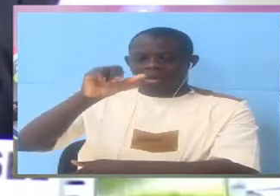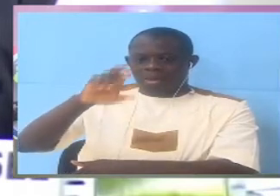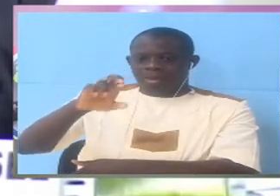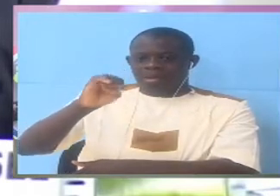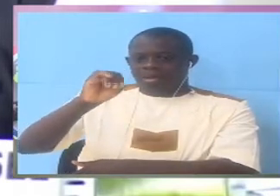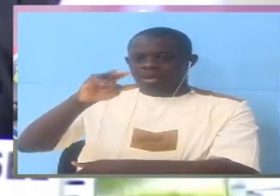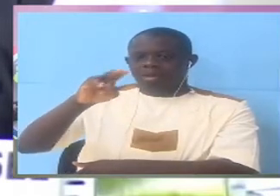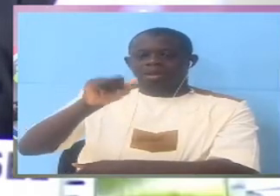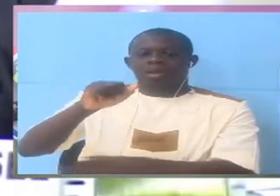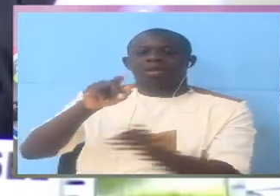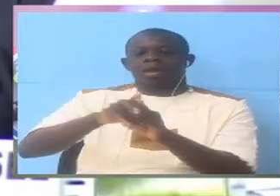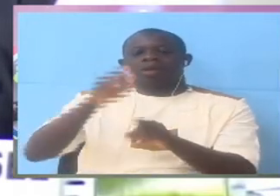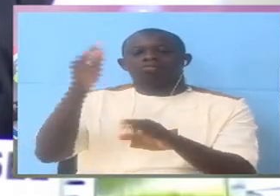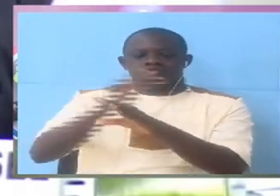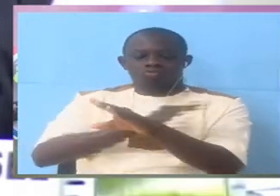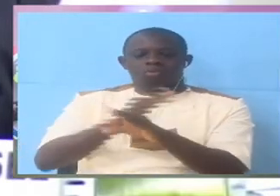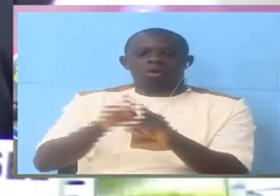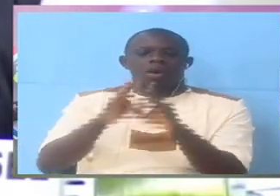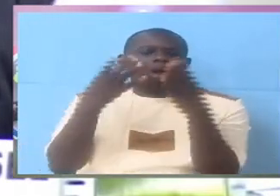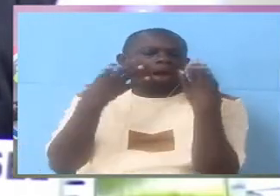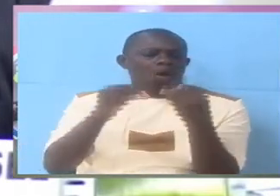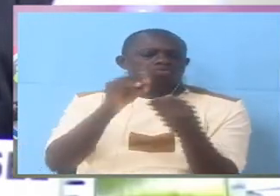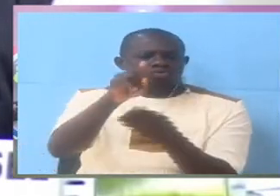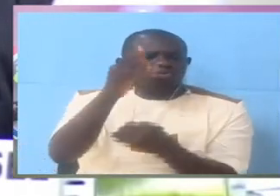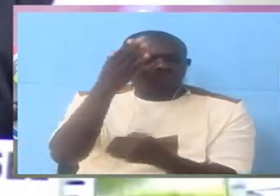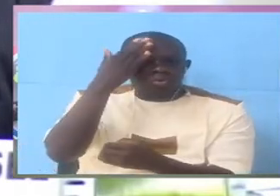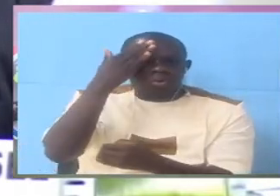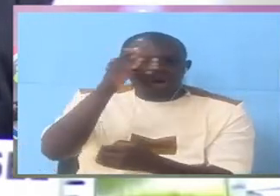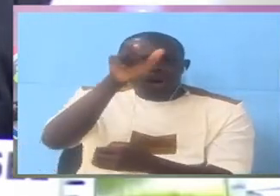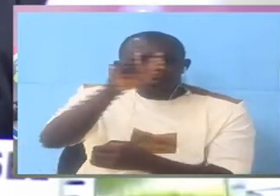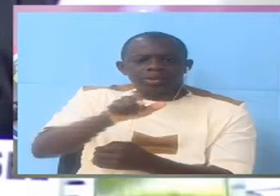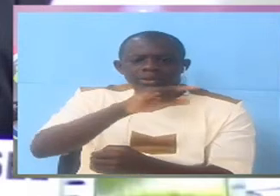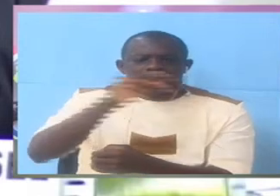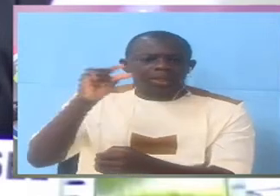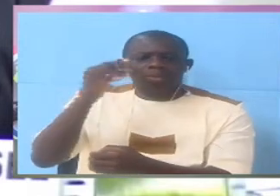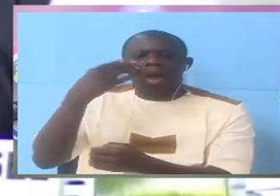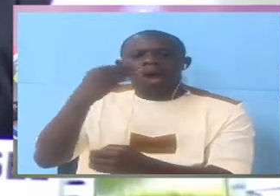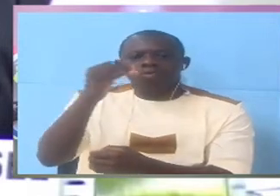before. How did you come to know his name?